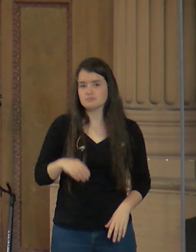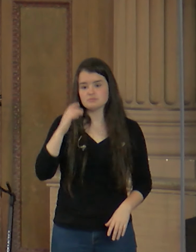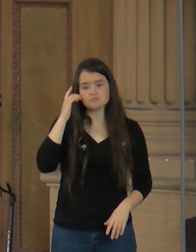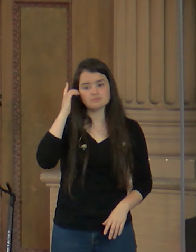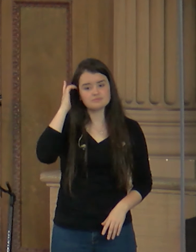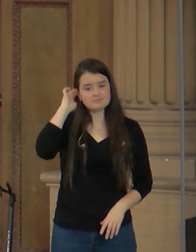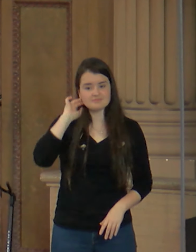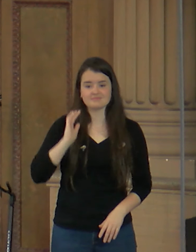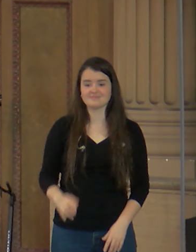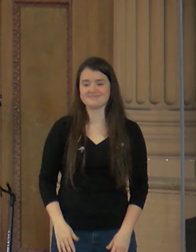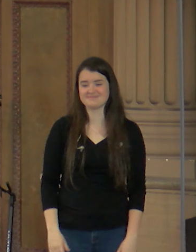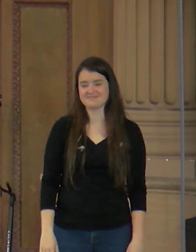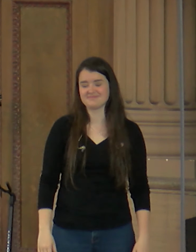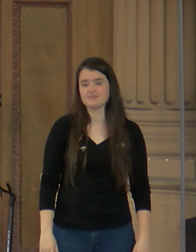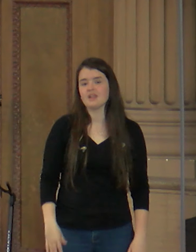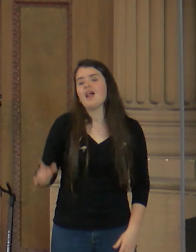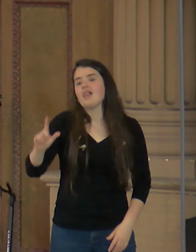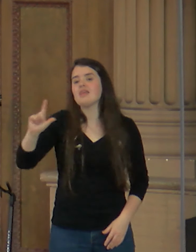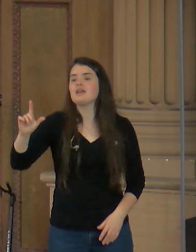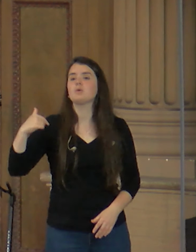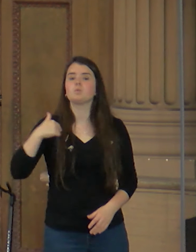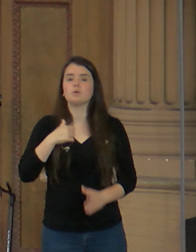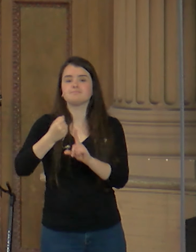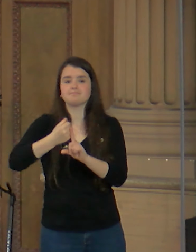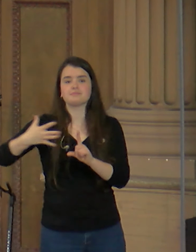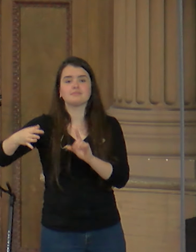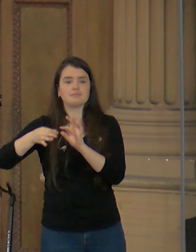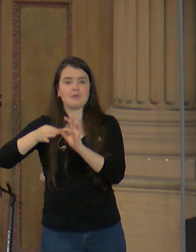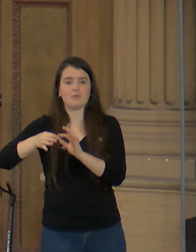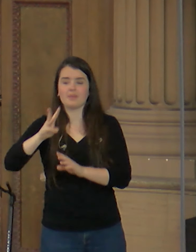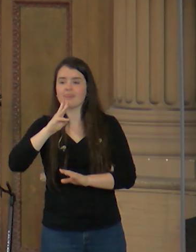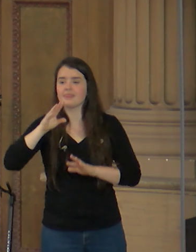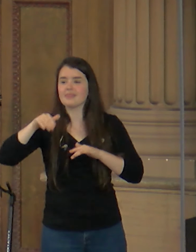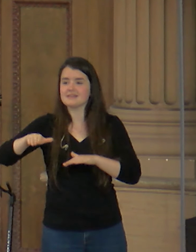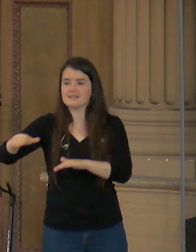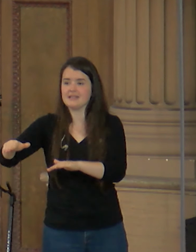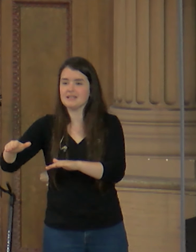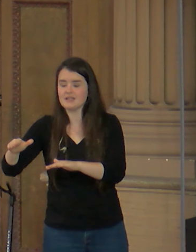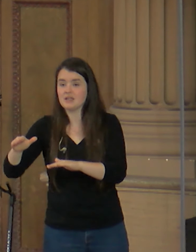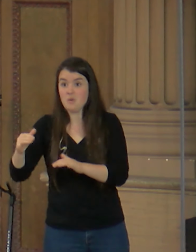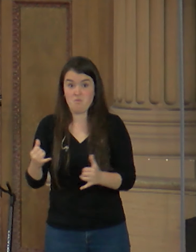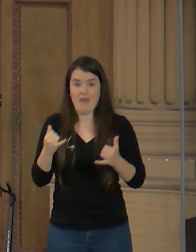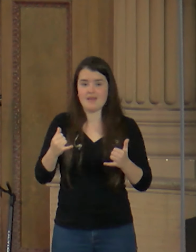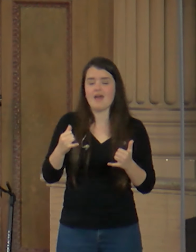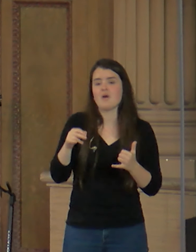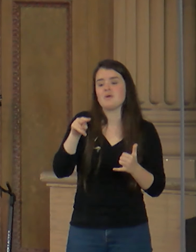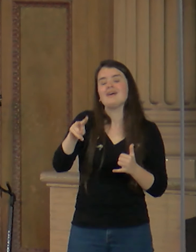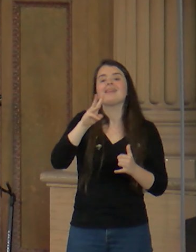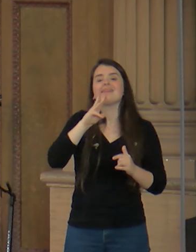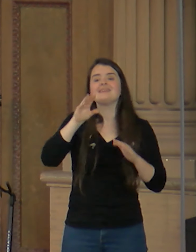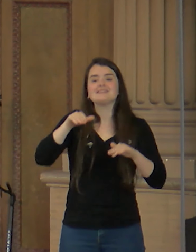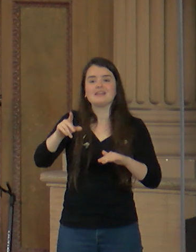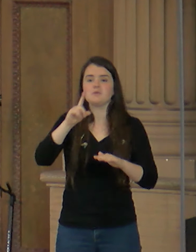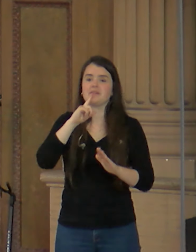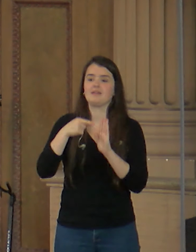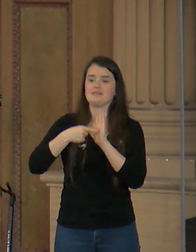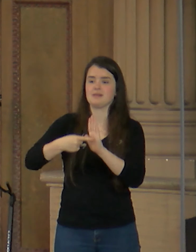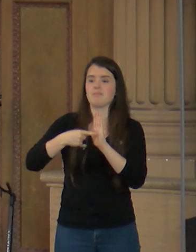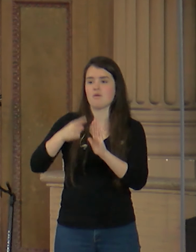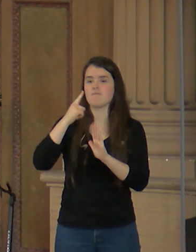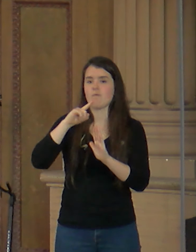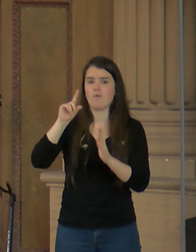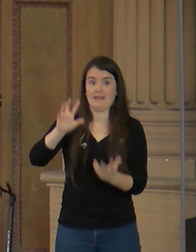We'll talk more about the sea in the book of Job in a couple of weeks, but for now, it's just good to know that the sea symbolized chaos for them.